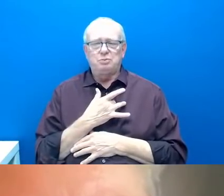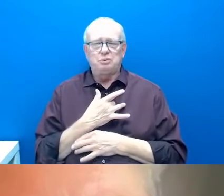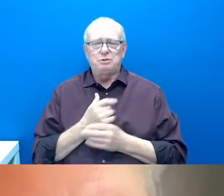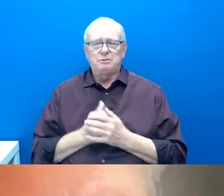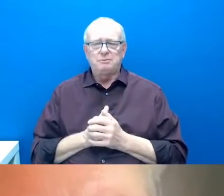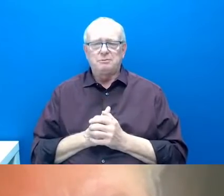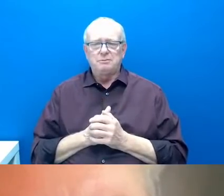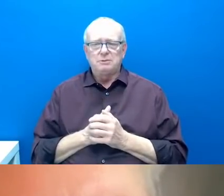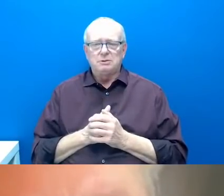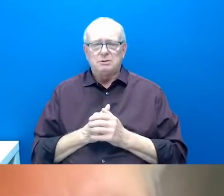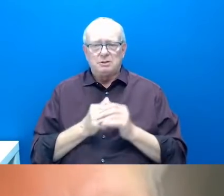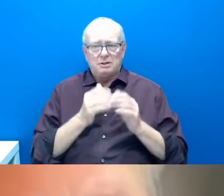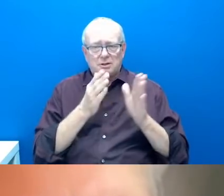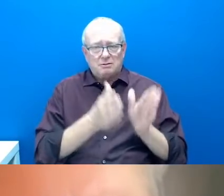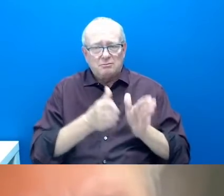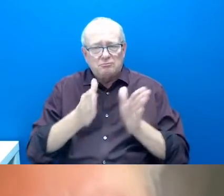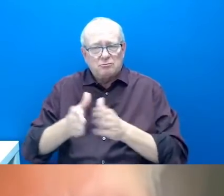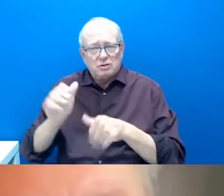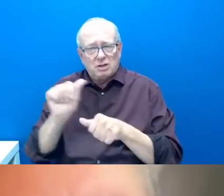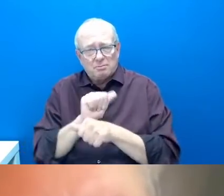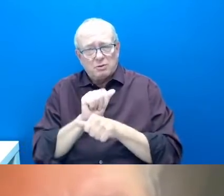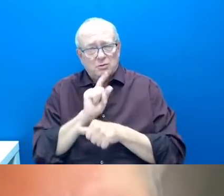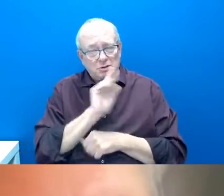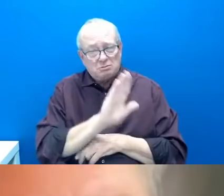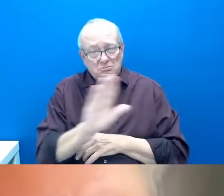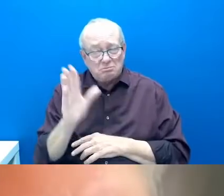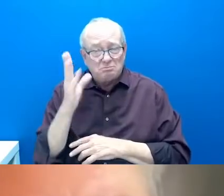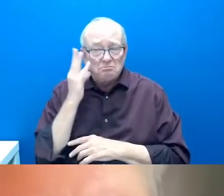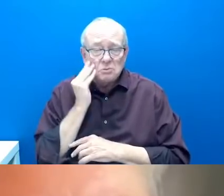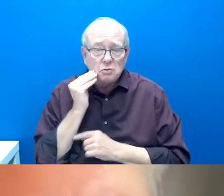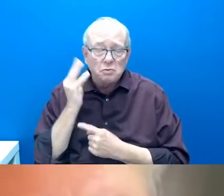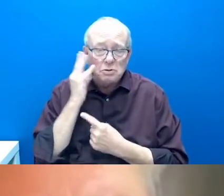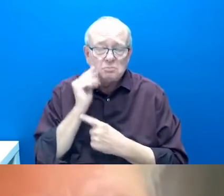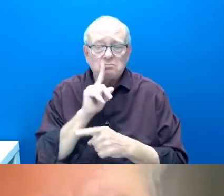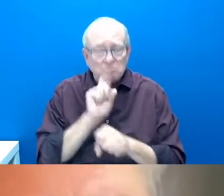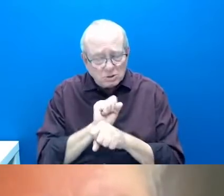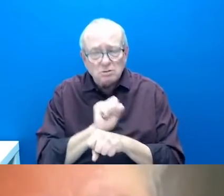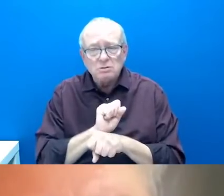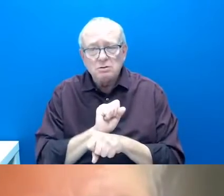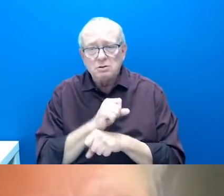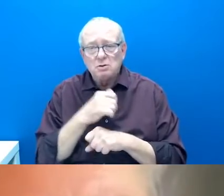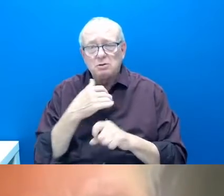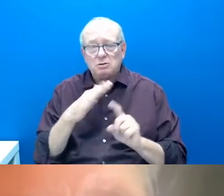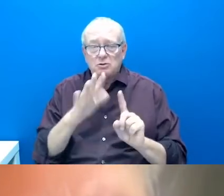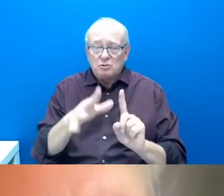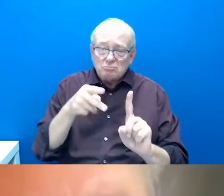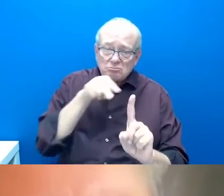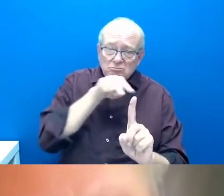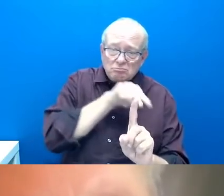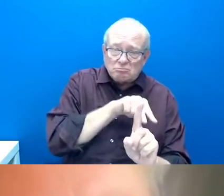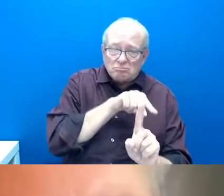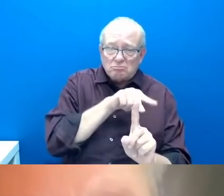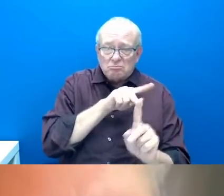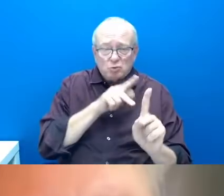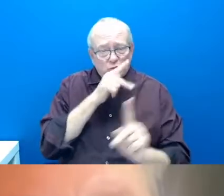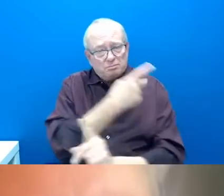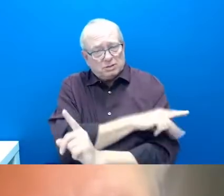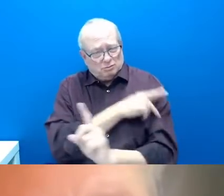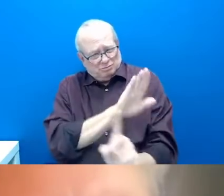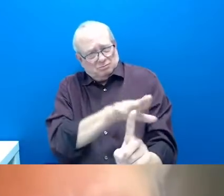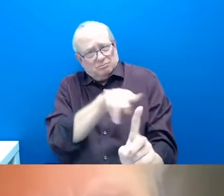about individual Albertans' lived experiences from the other side of that, from the patient